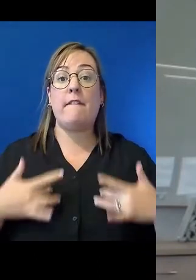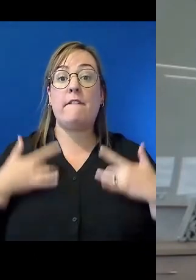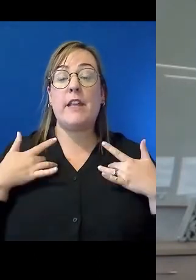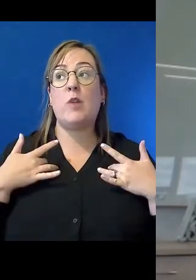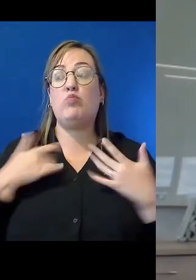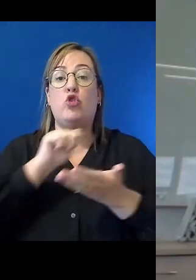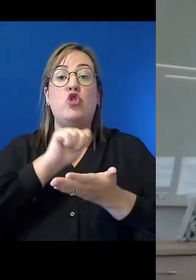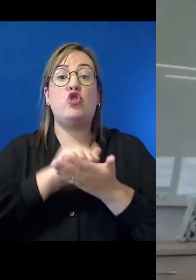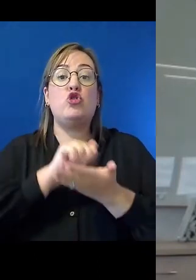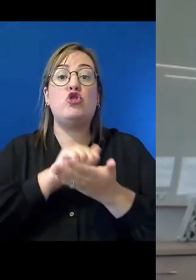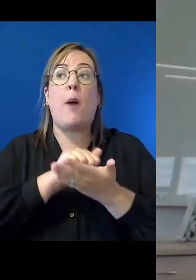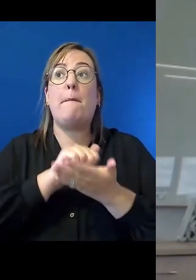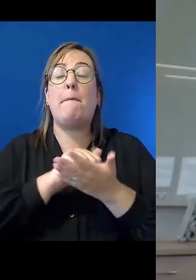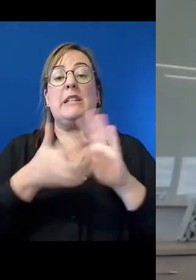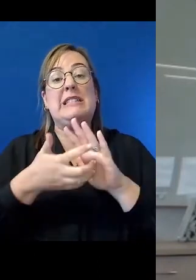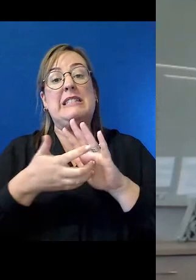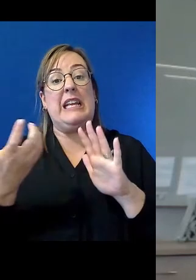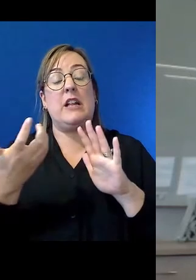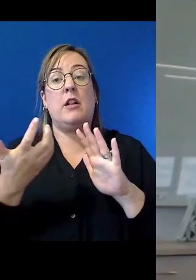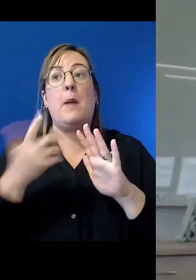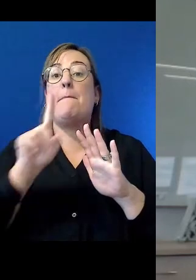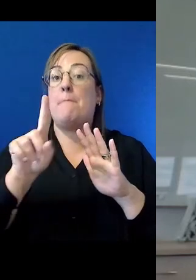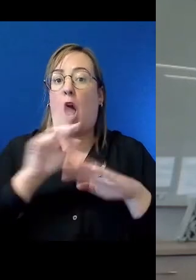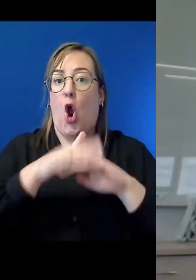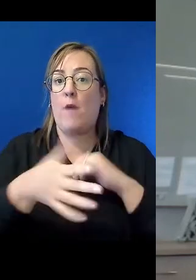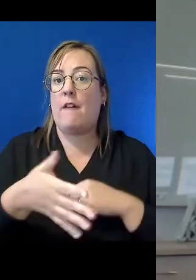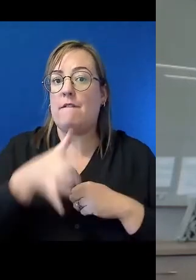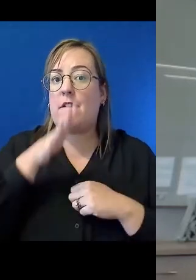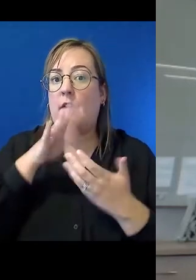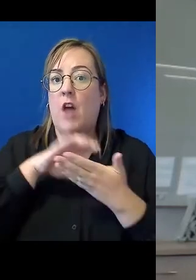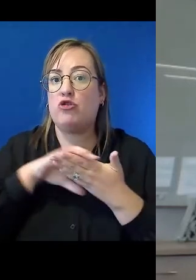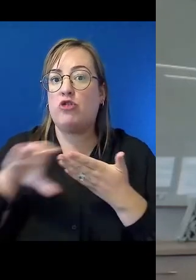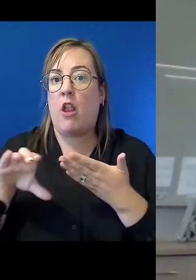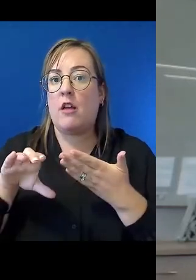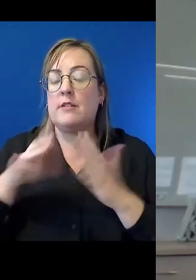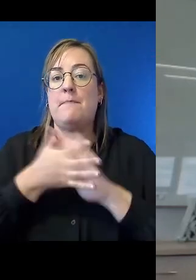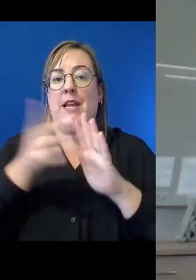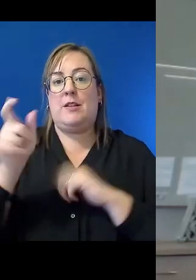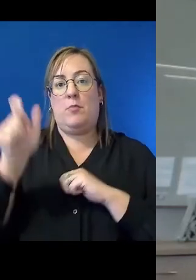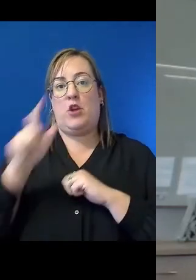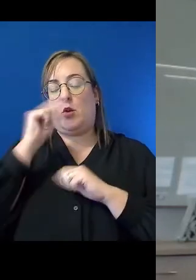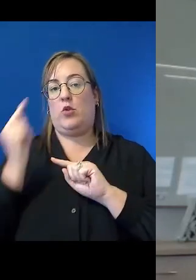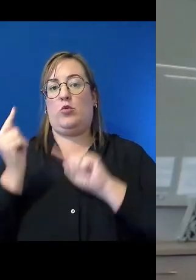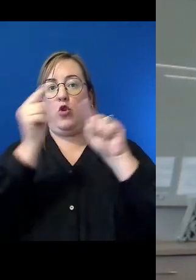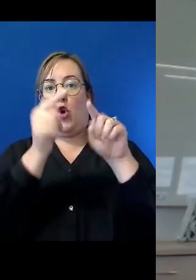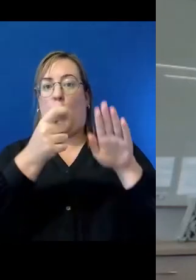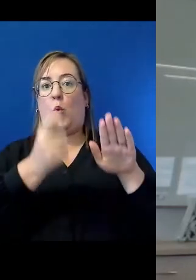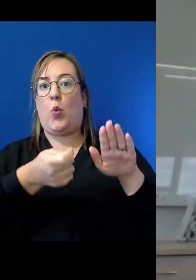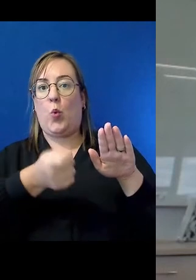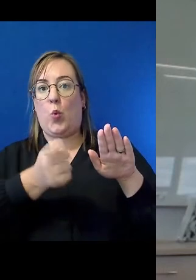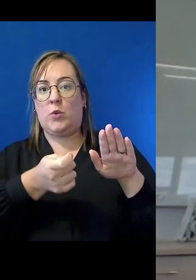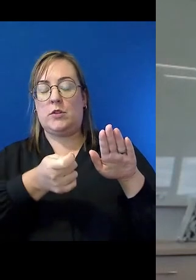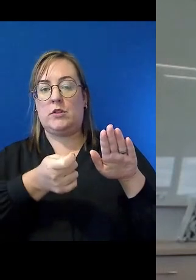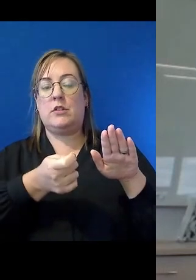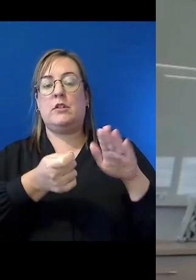over $500, it has to, that person could end up in court, say for an offence of theft, up